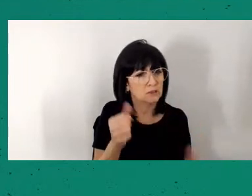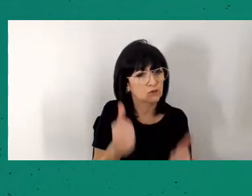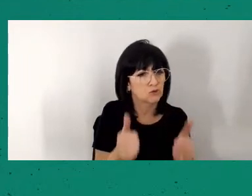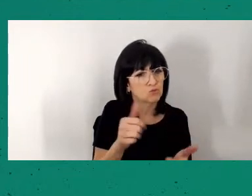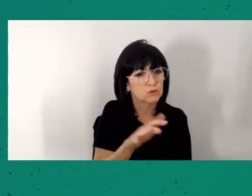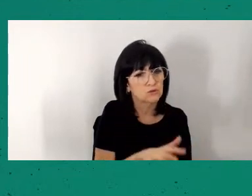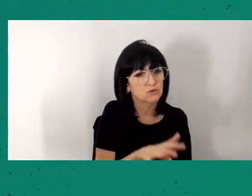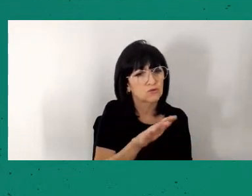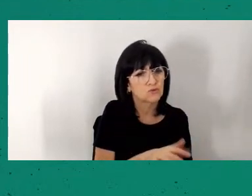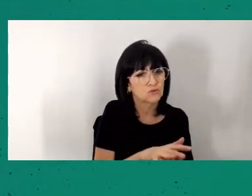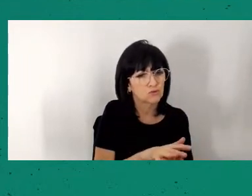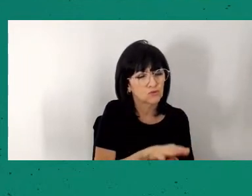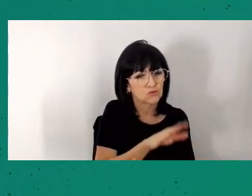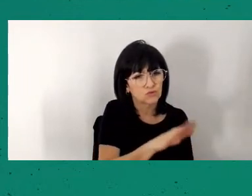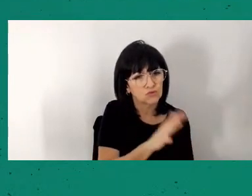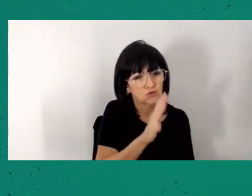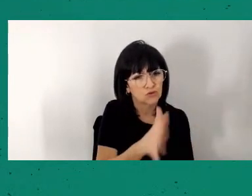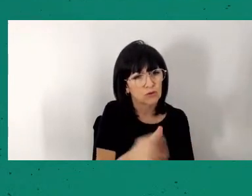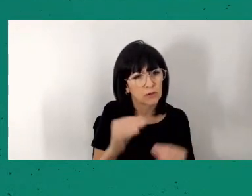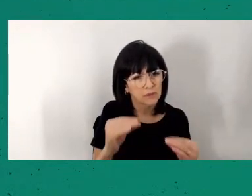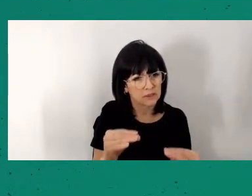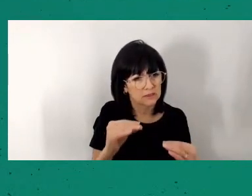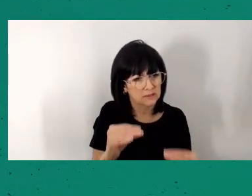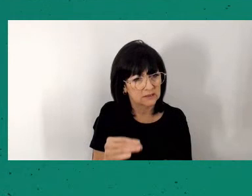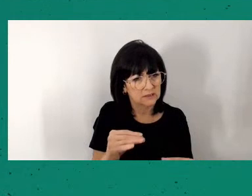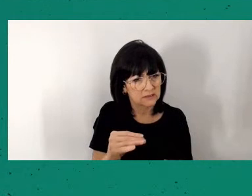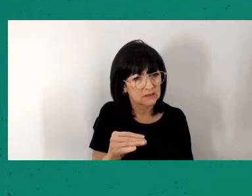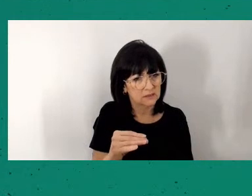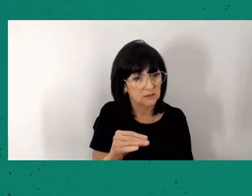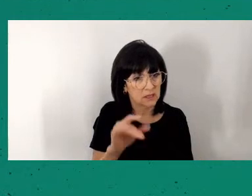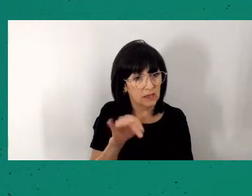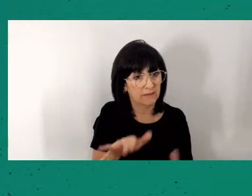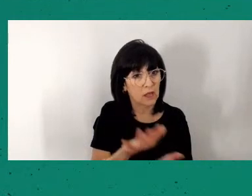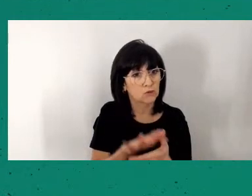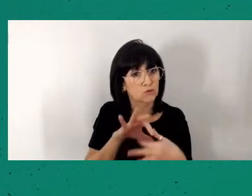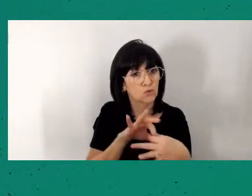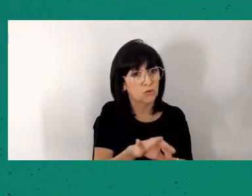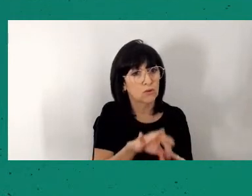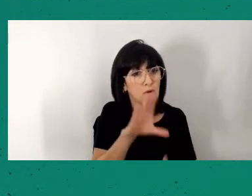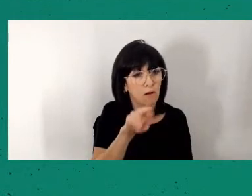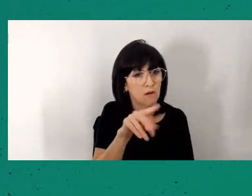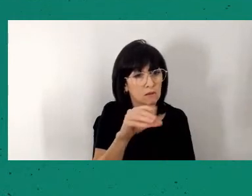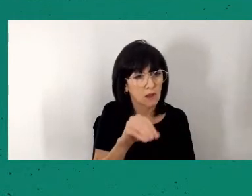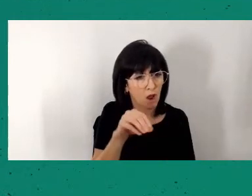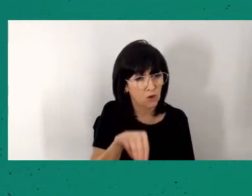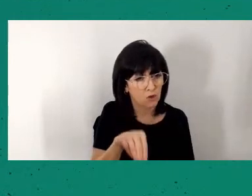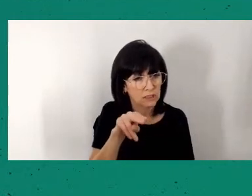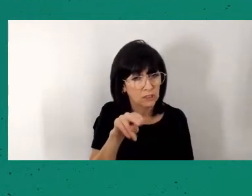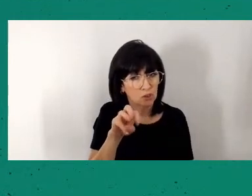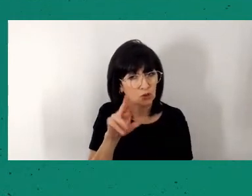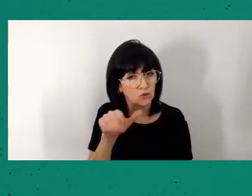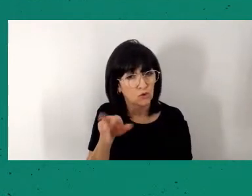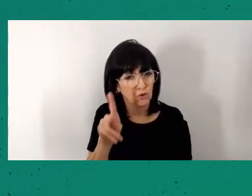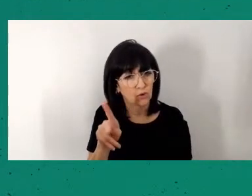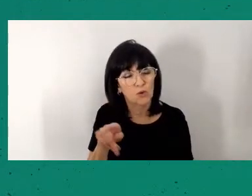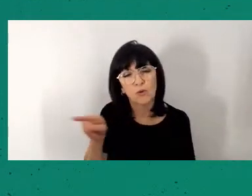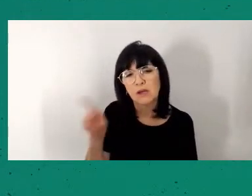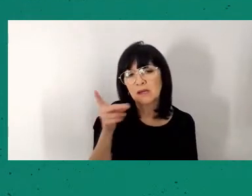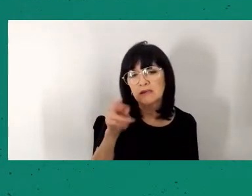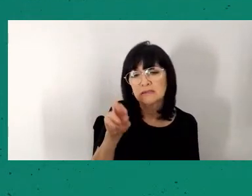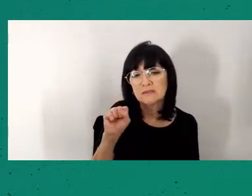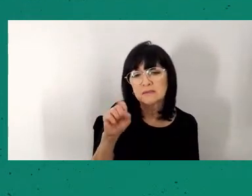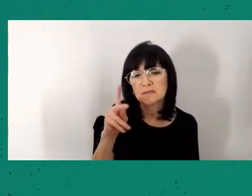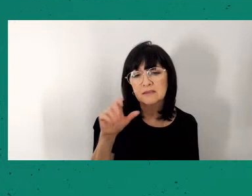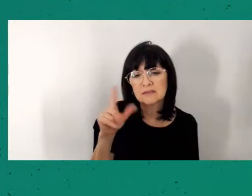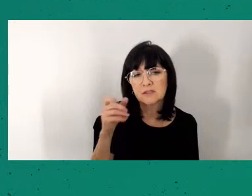schools? Was it the school associated with the Congos that we heard about in Newark? Dr. Skelcher mentioned the school